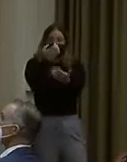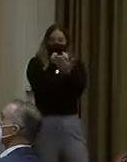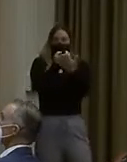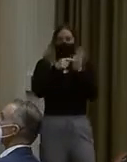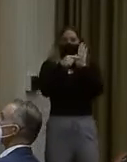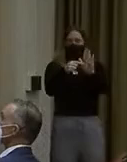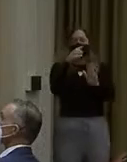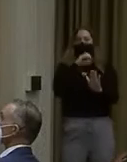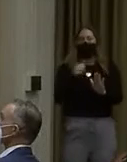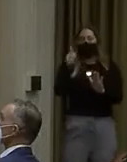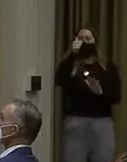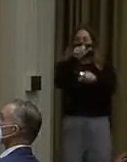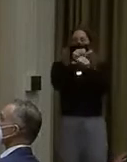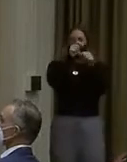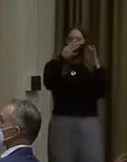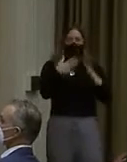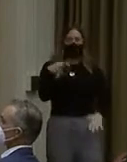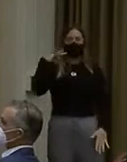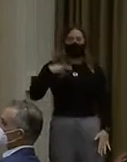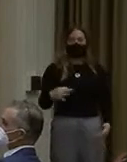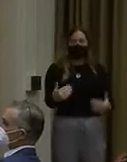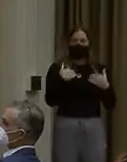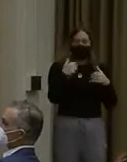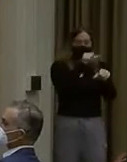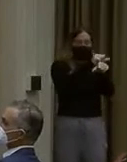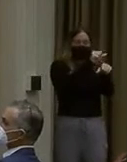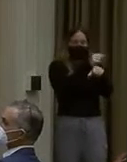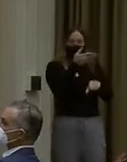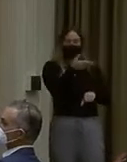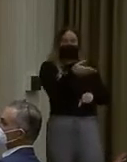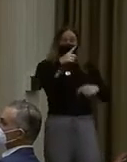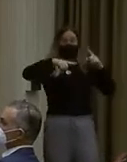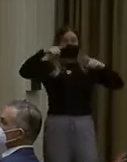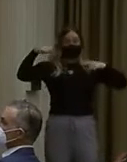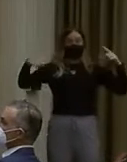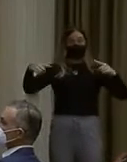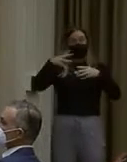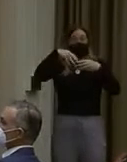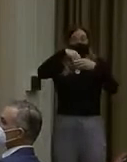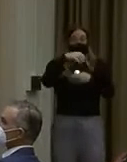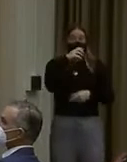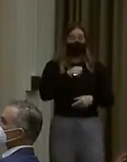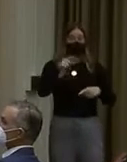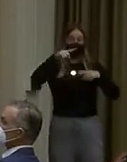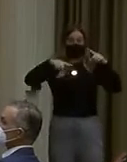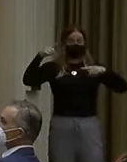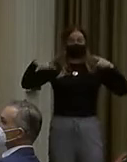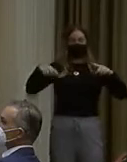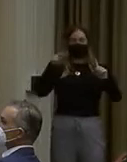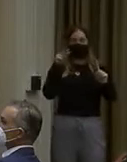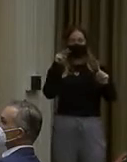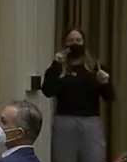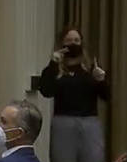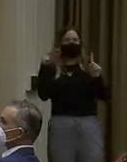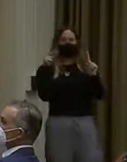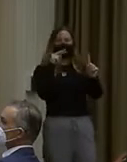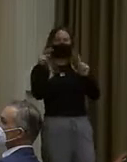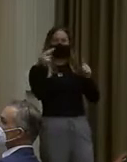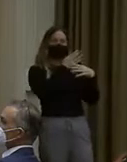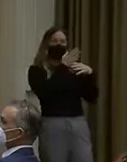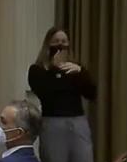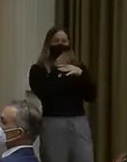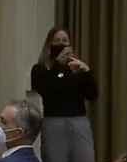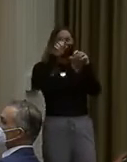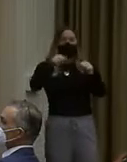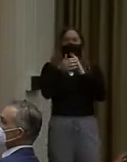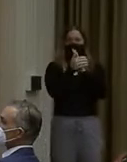workers bring many advantages to employers. Diversity, including age diversity, can bring perspective and widen the team's